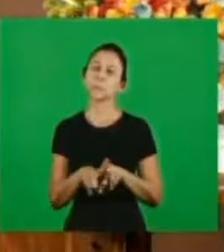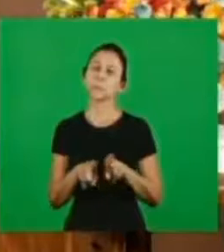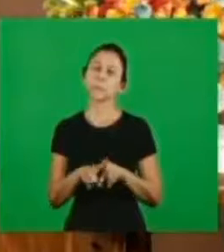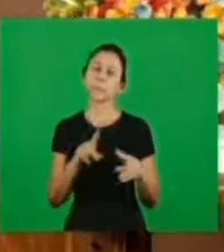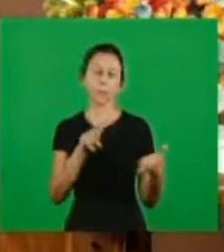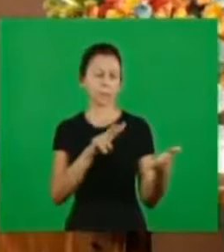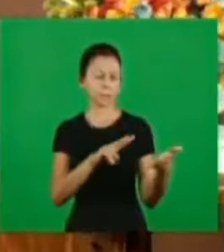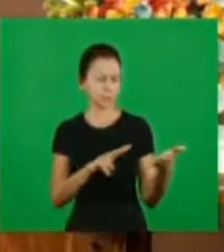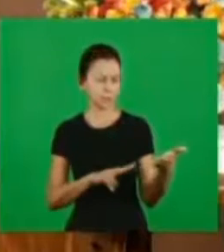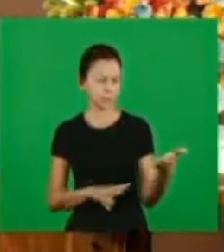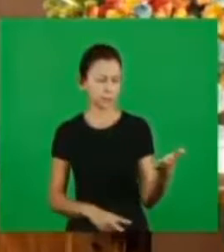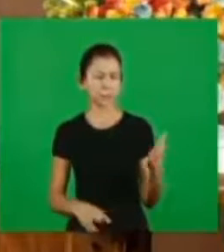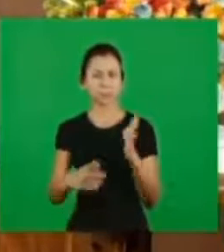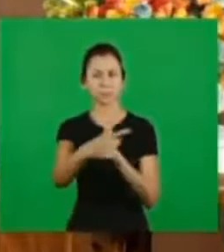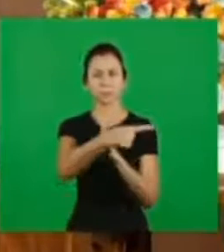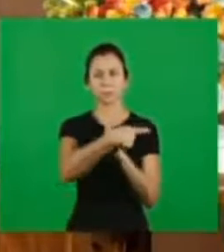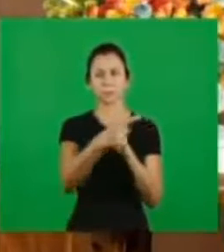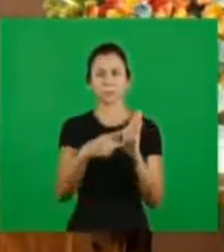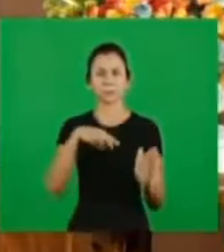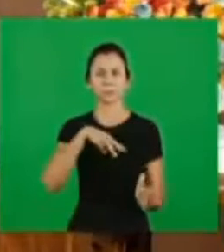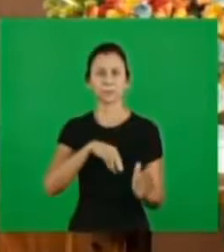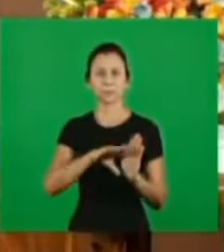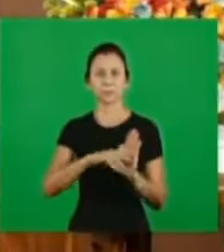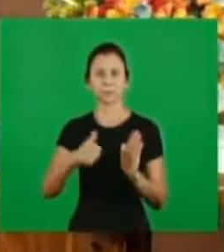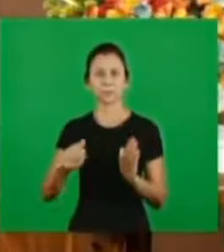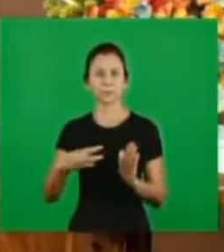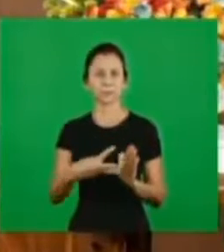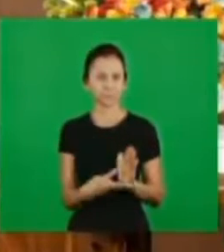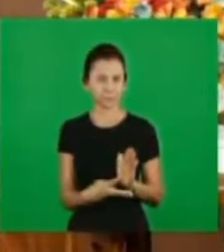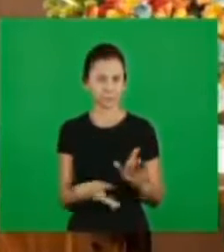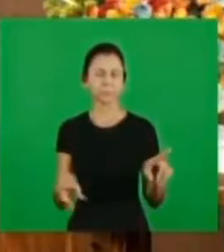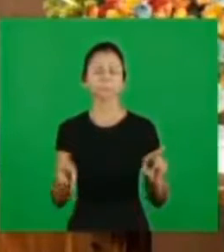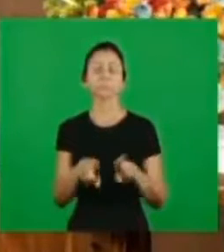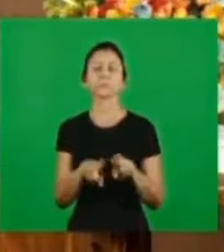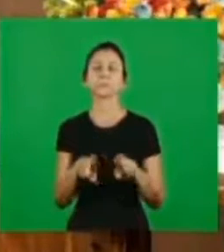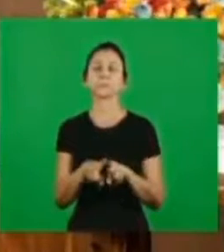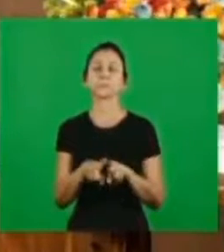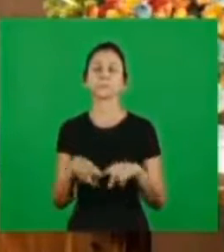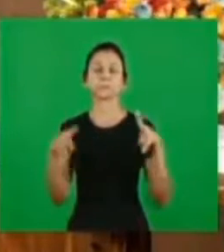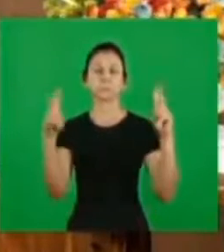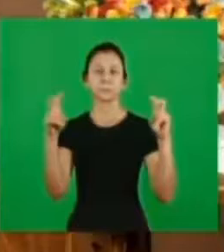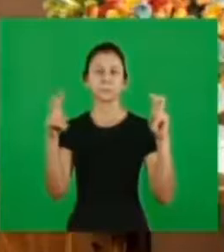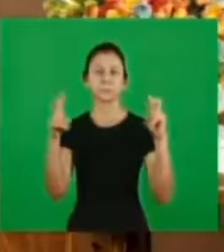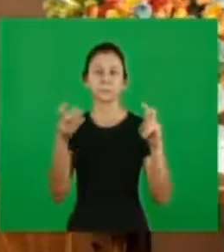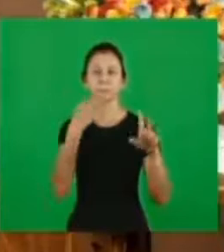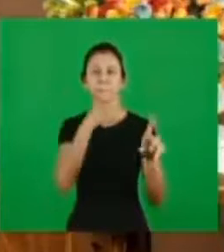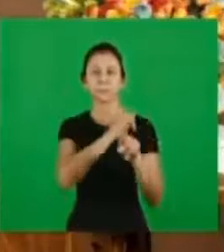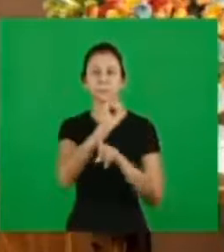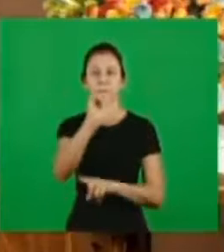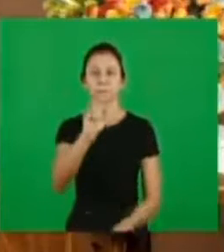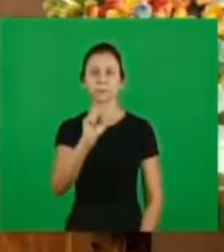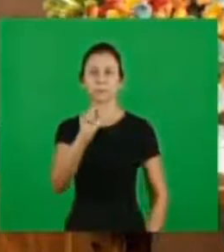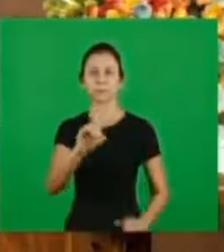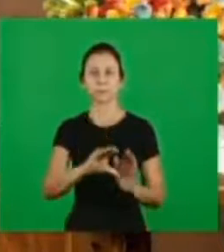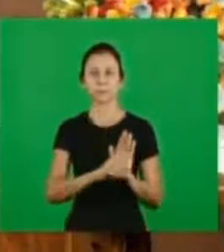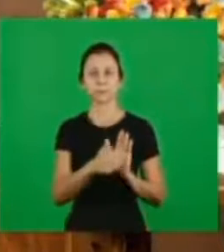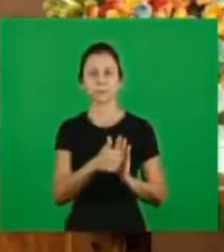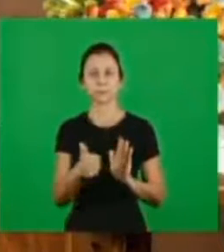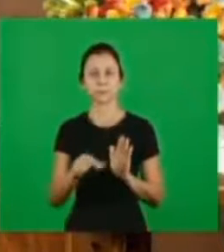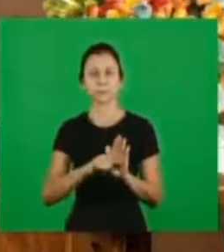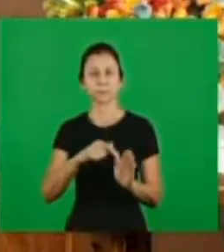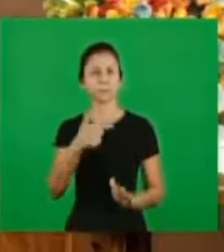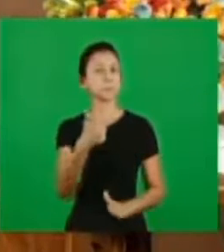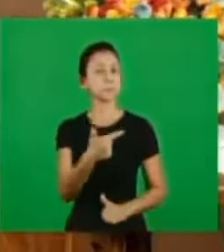and also to read the parables of Matthew chapter 13, and also the expression of